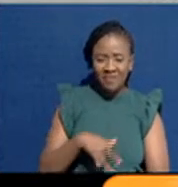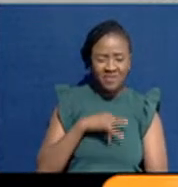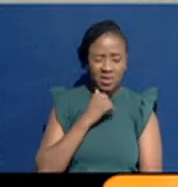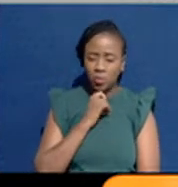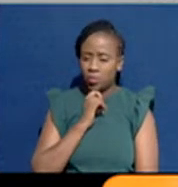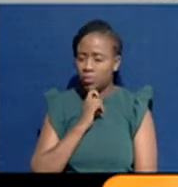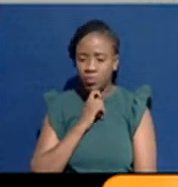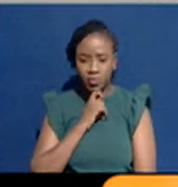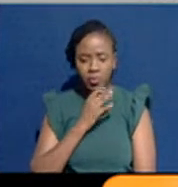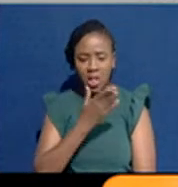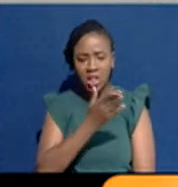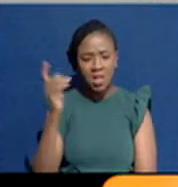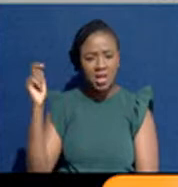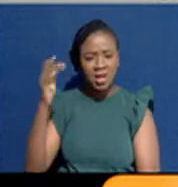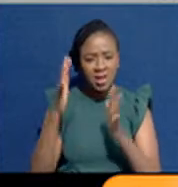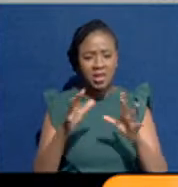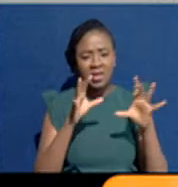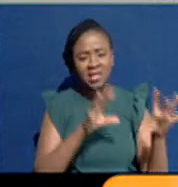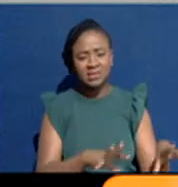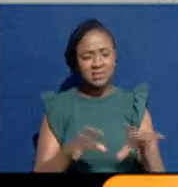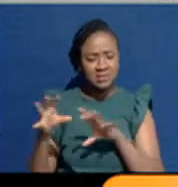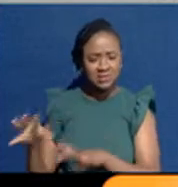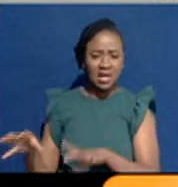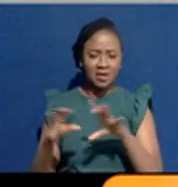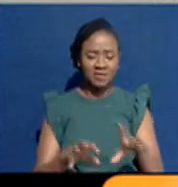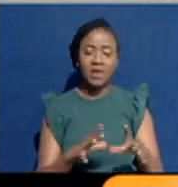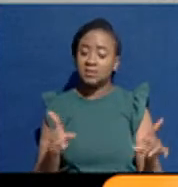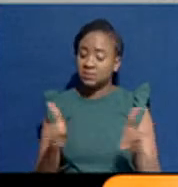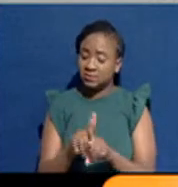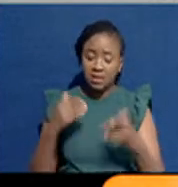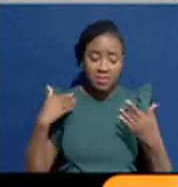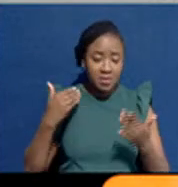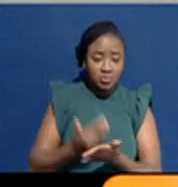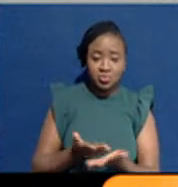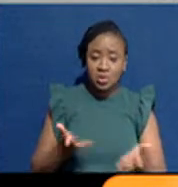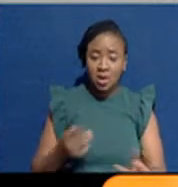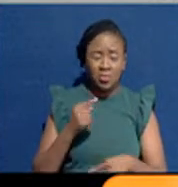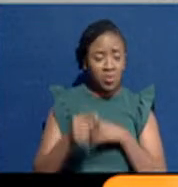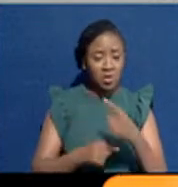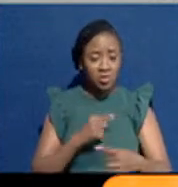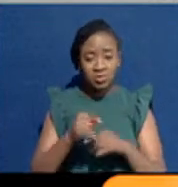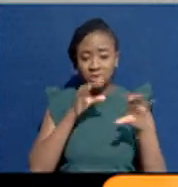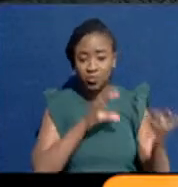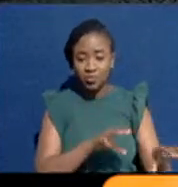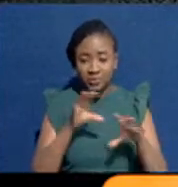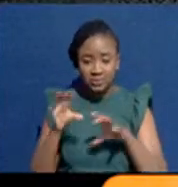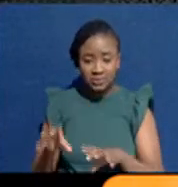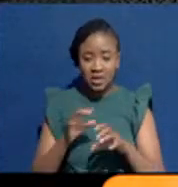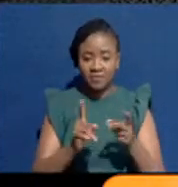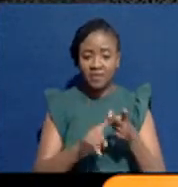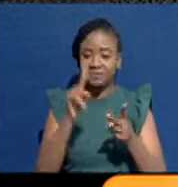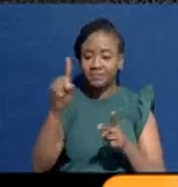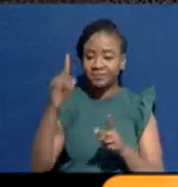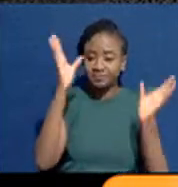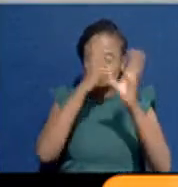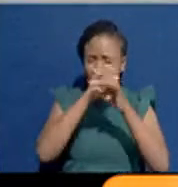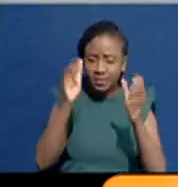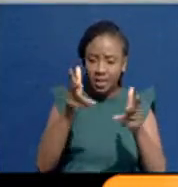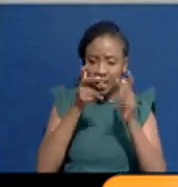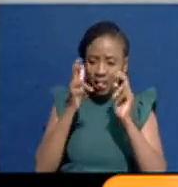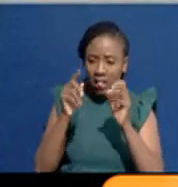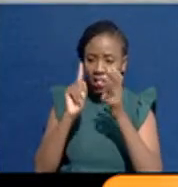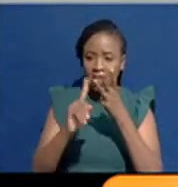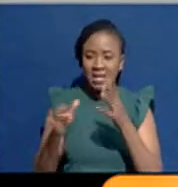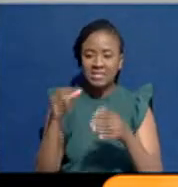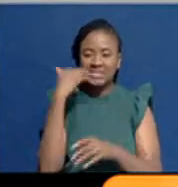what Kenyans were going through. Mm-hmm. And we are still listening. The president is still listening, the deputy is still listening, and if we will